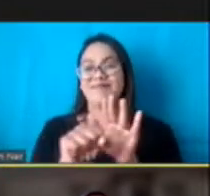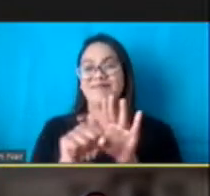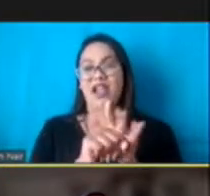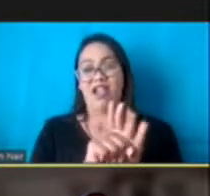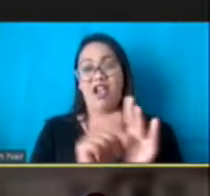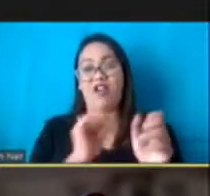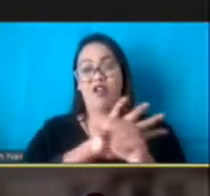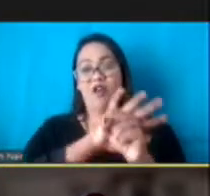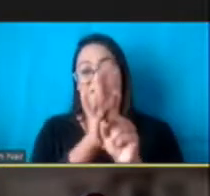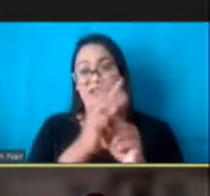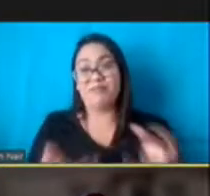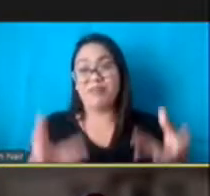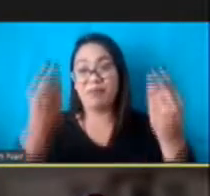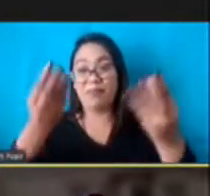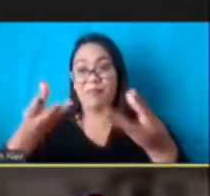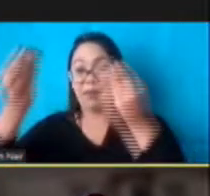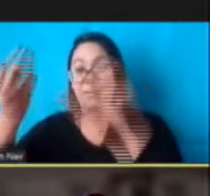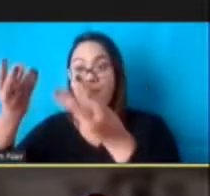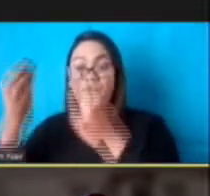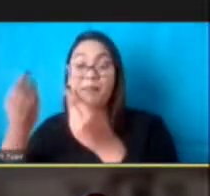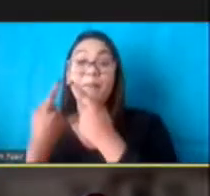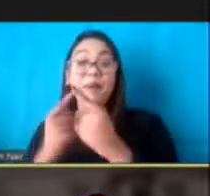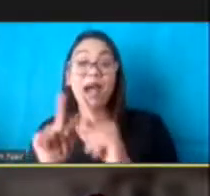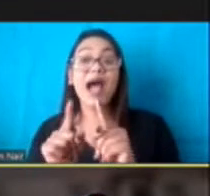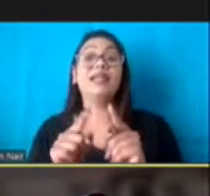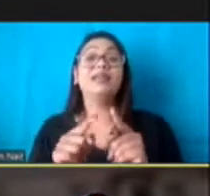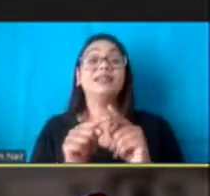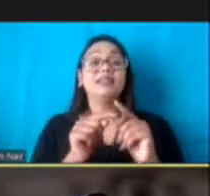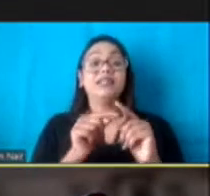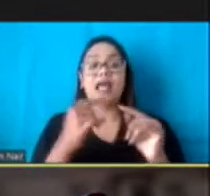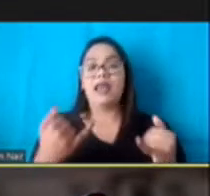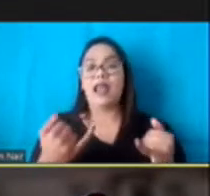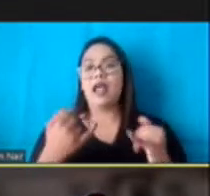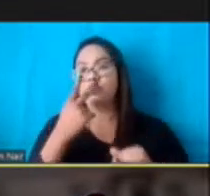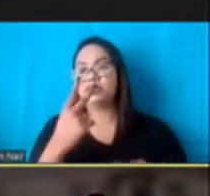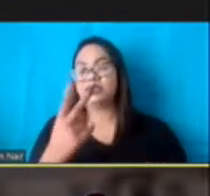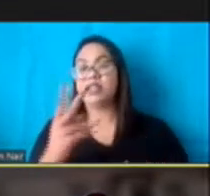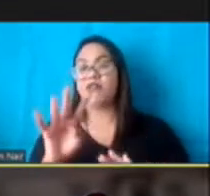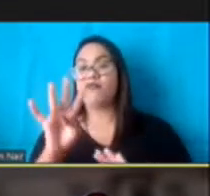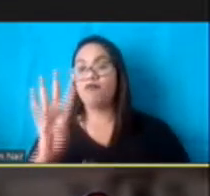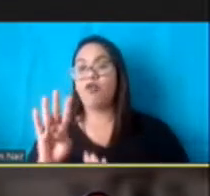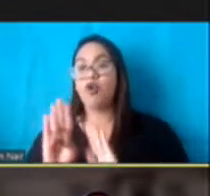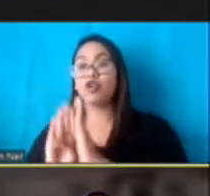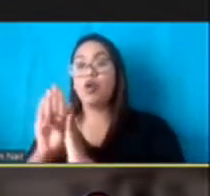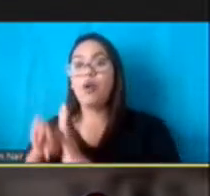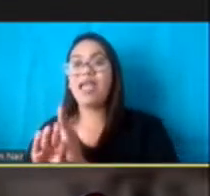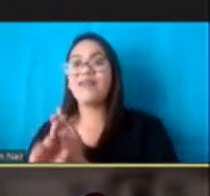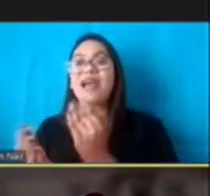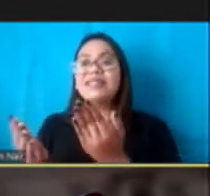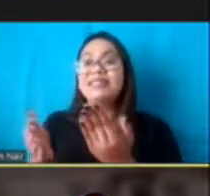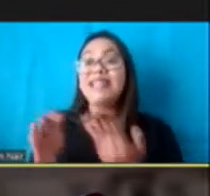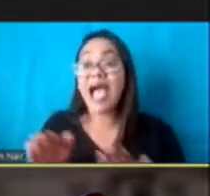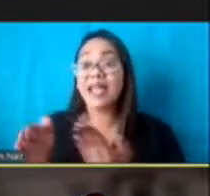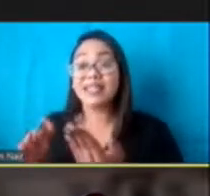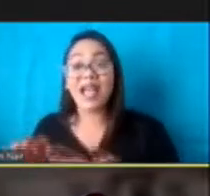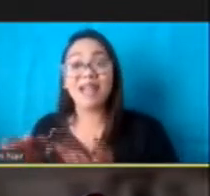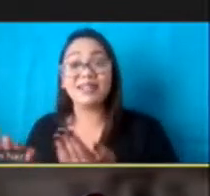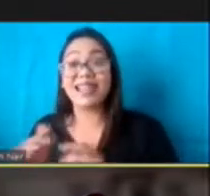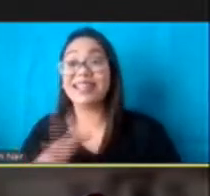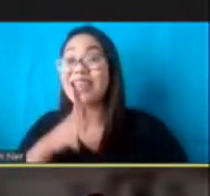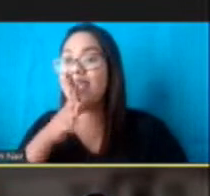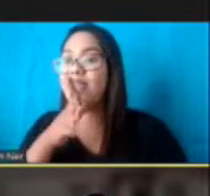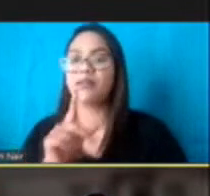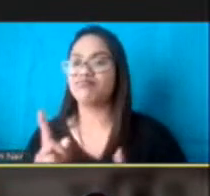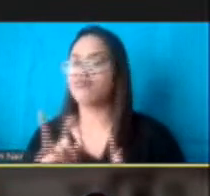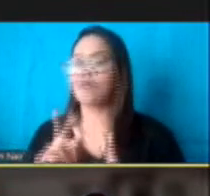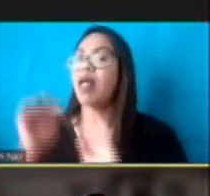lower rate of hospital admissions and deaths amongst people admitted in the fourth wave. There are signals towards less severity in adults with